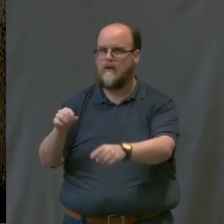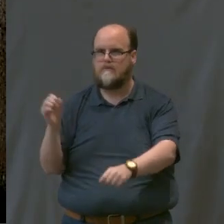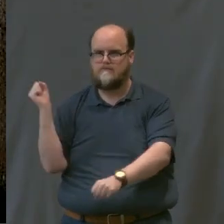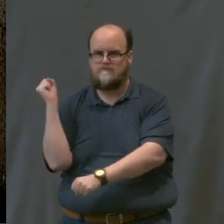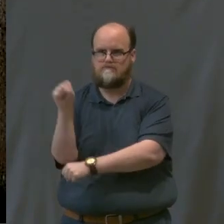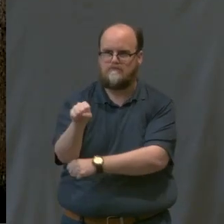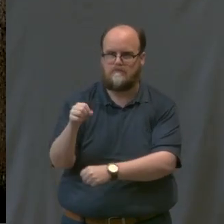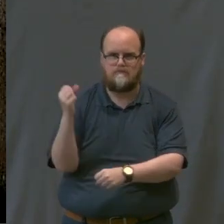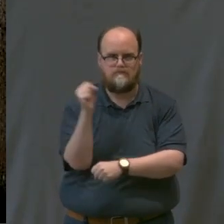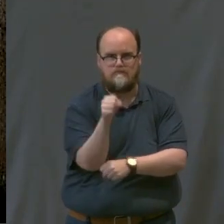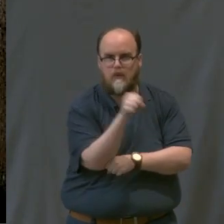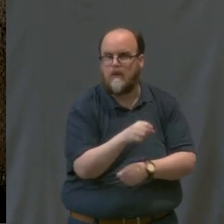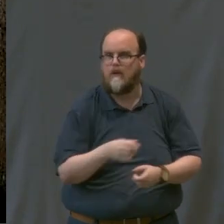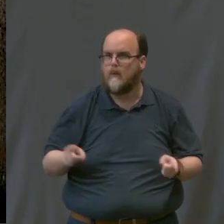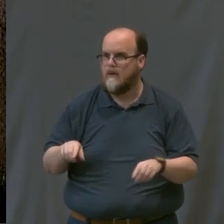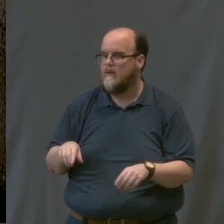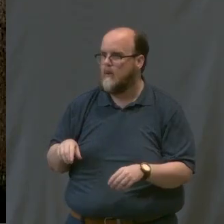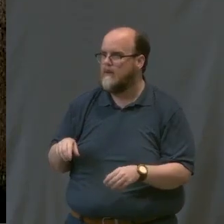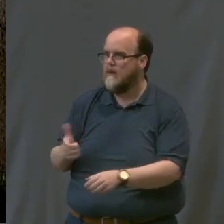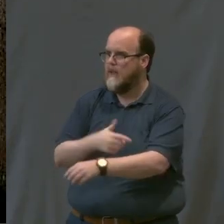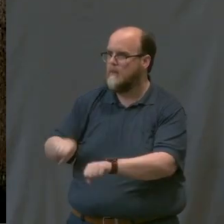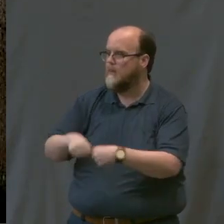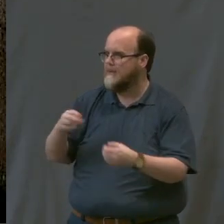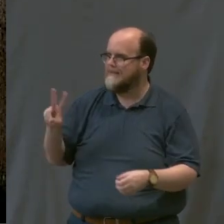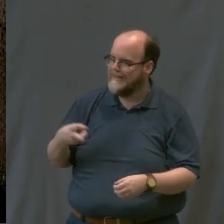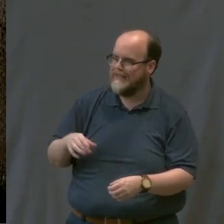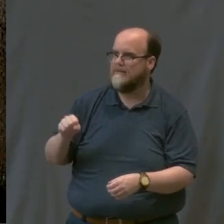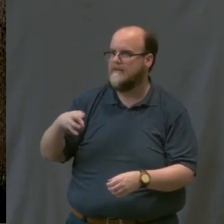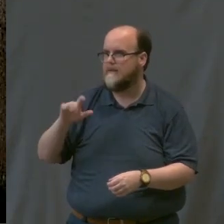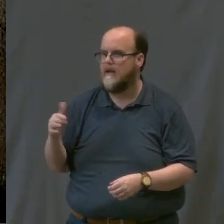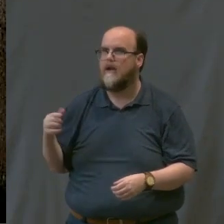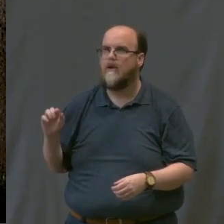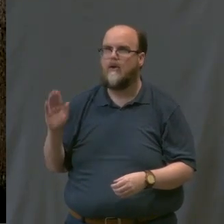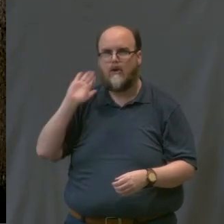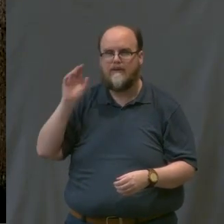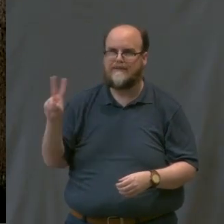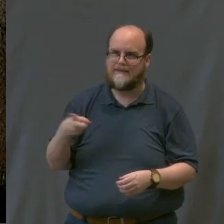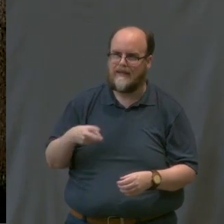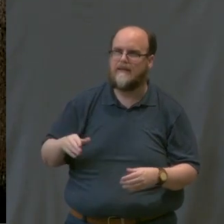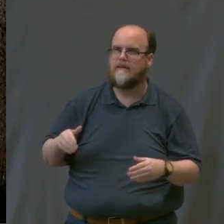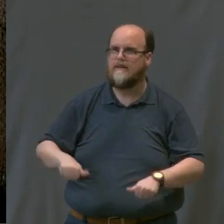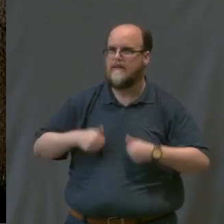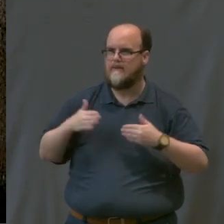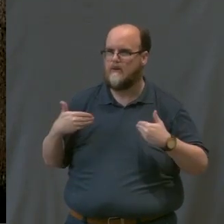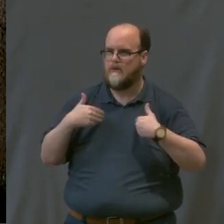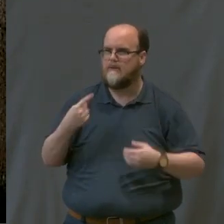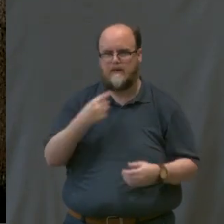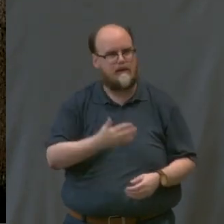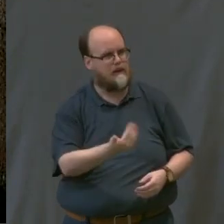conquer. When he had opened the second seal, I heard the second living creature saying, "Come and